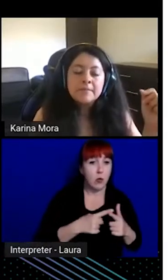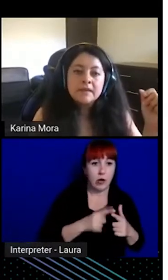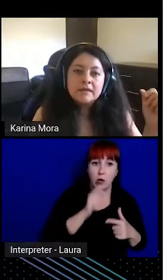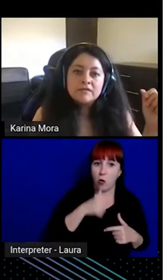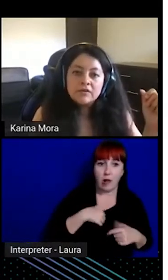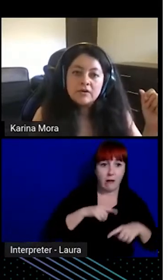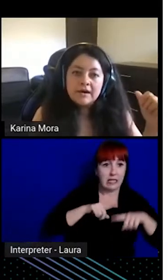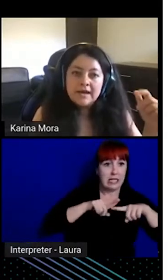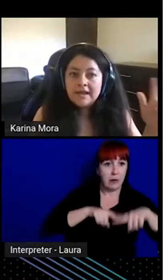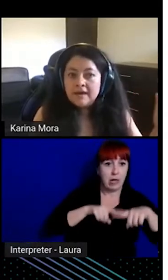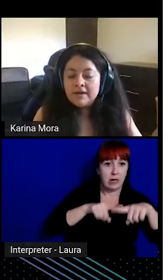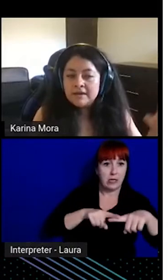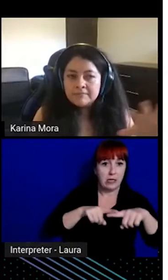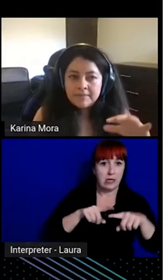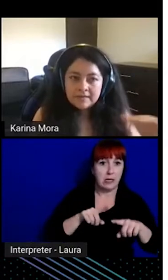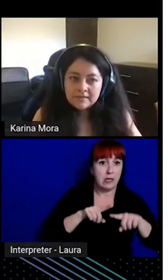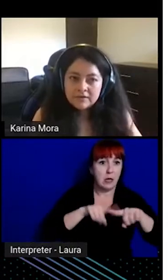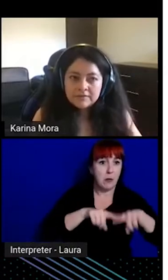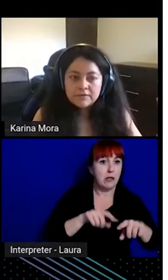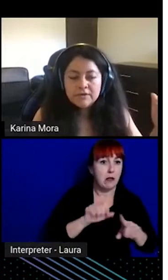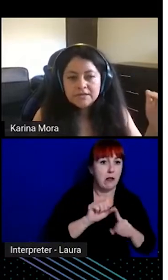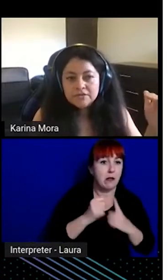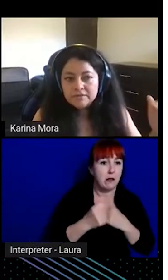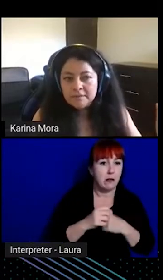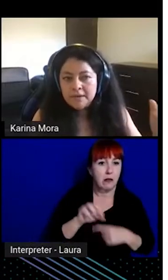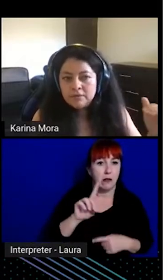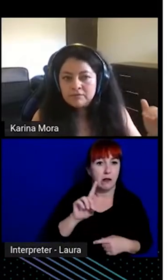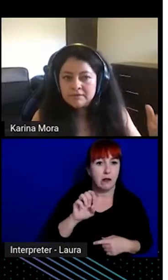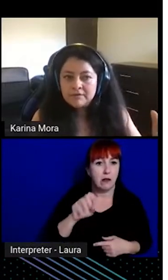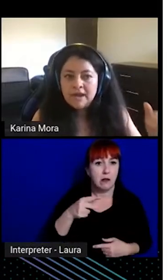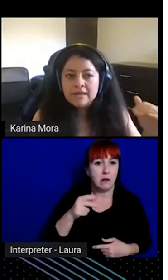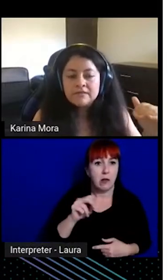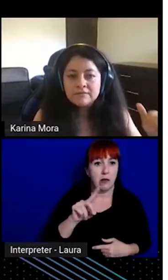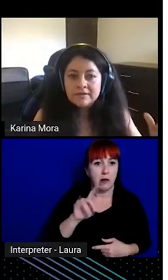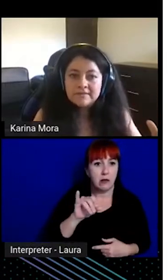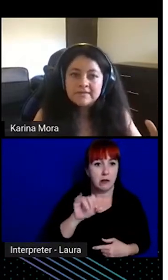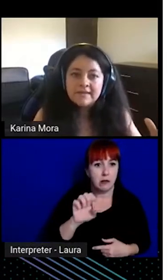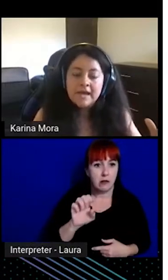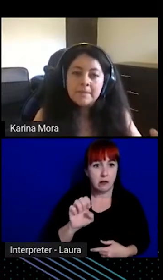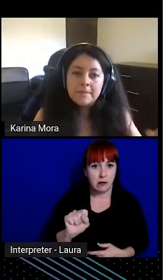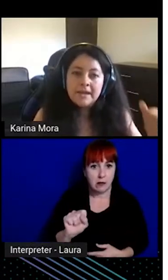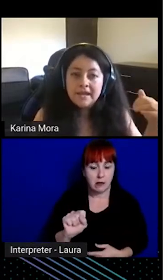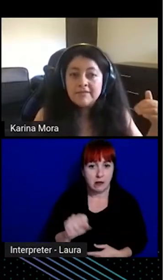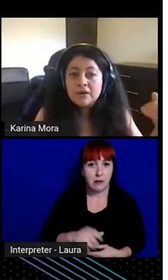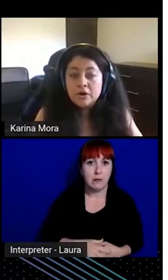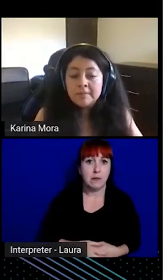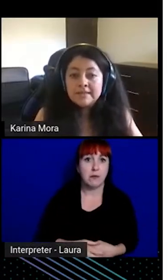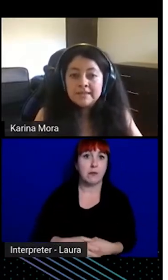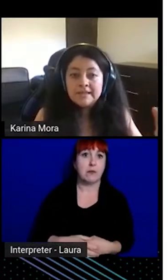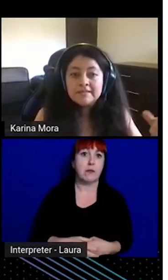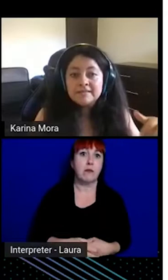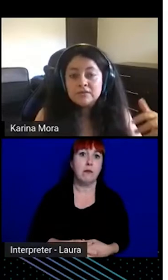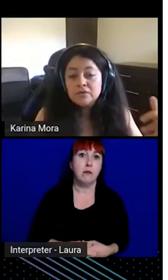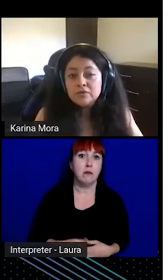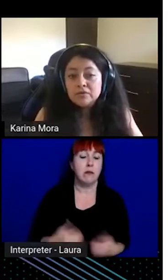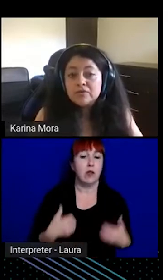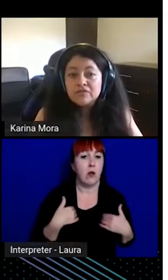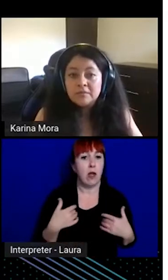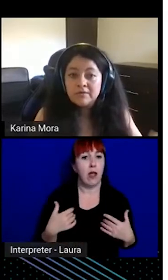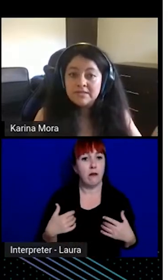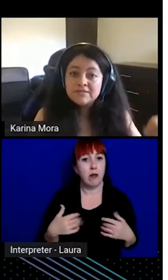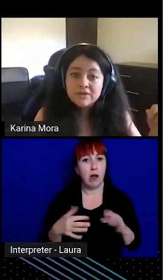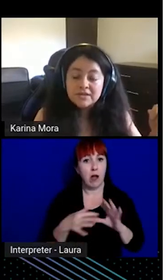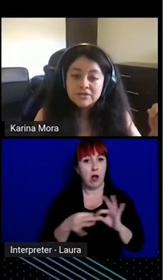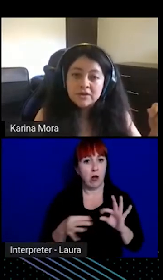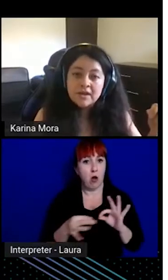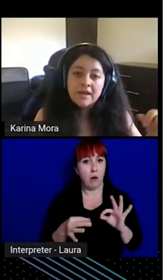right? So I have a basic configuration, timeout, retries, and restart time. I have a command that is new